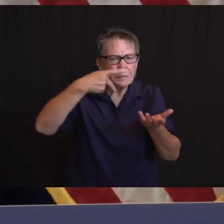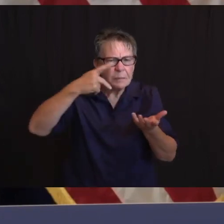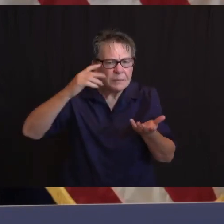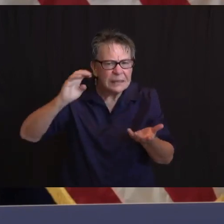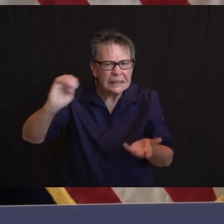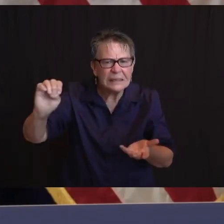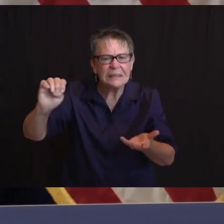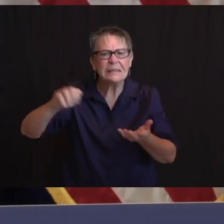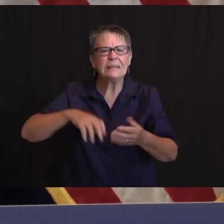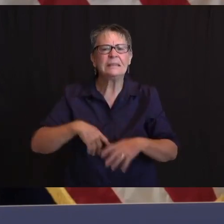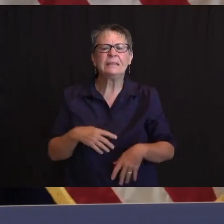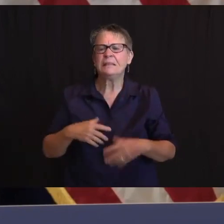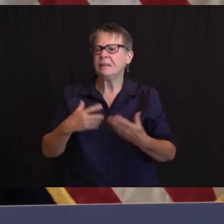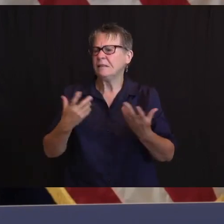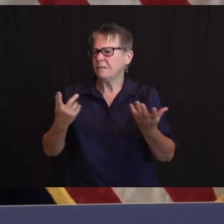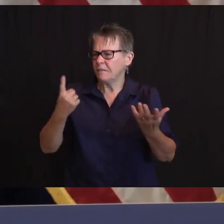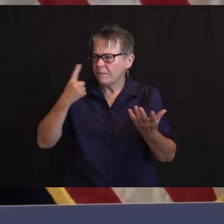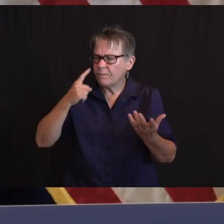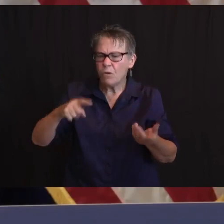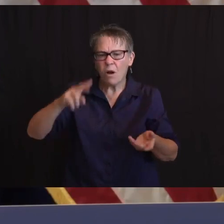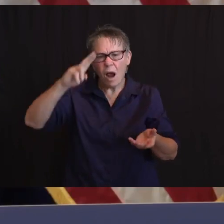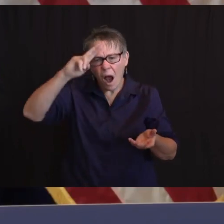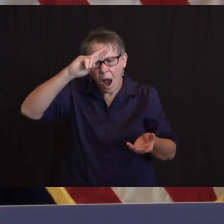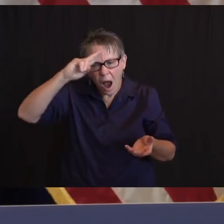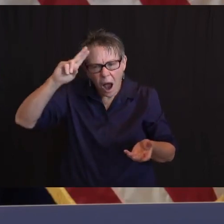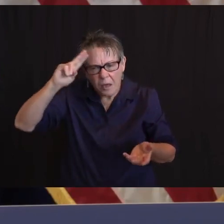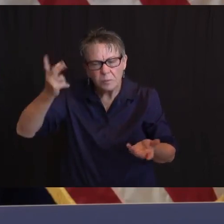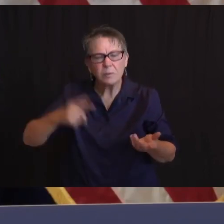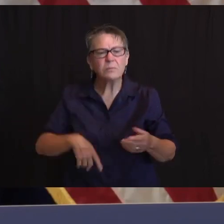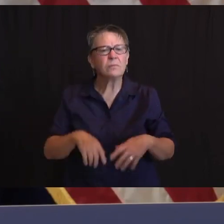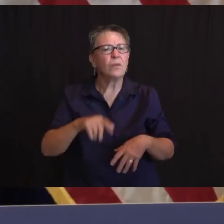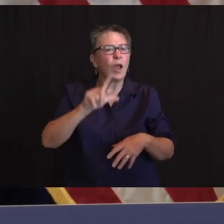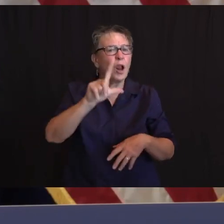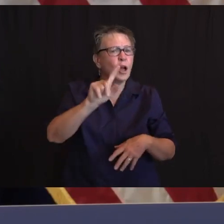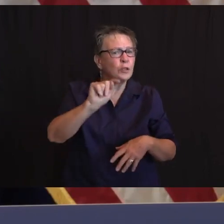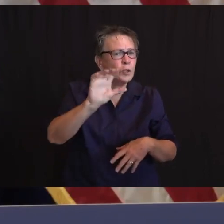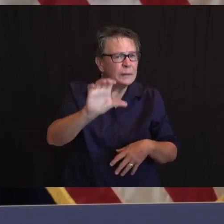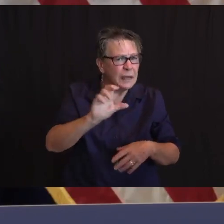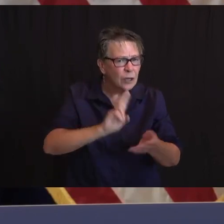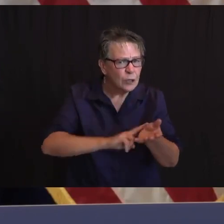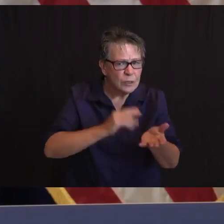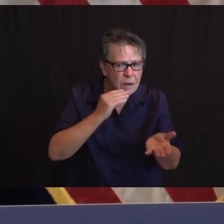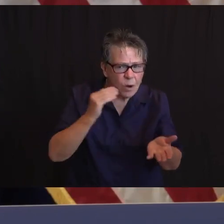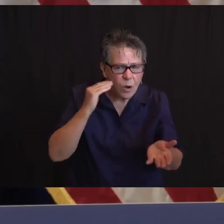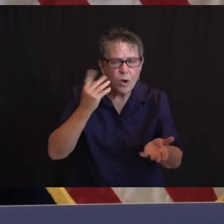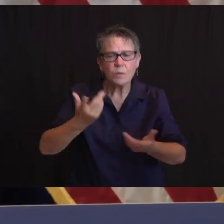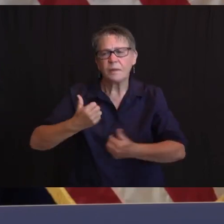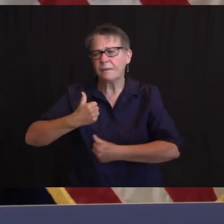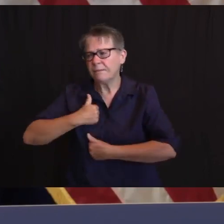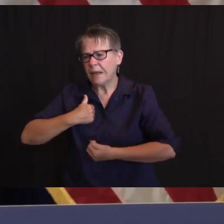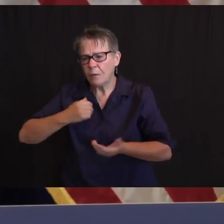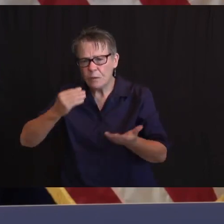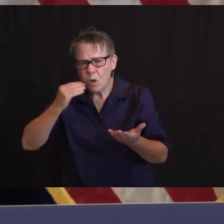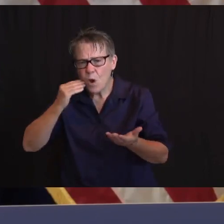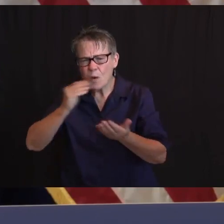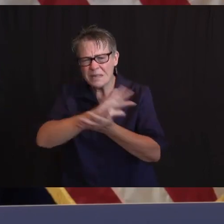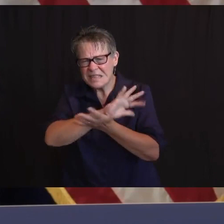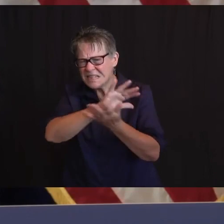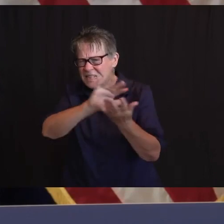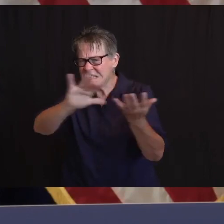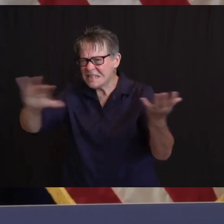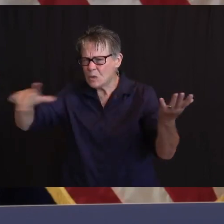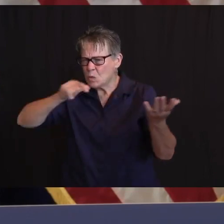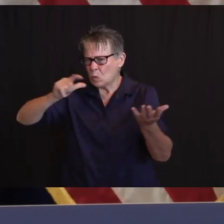care facilities. The equipment stockpiles will be comprised of surgical masks, N95 masks, face shields, gloves,